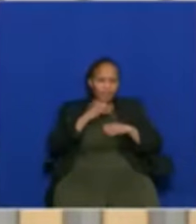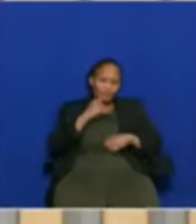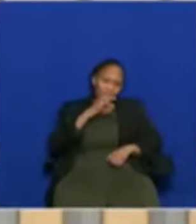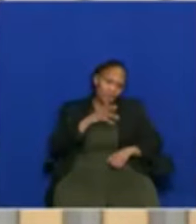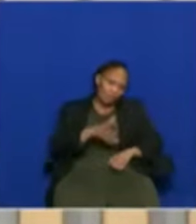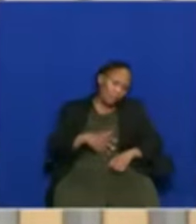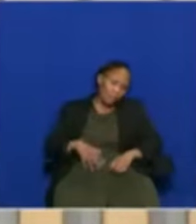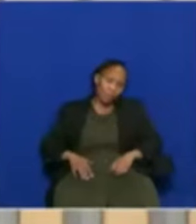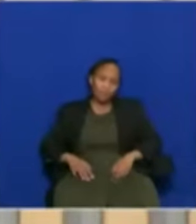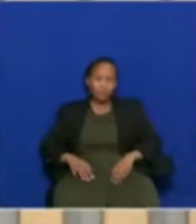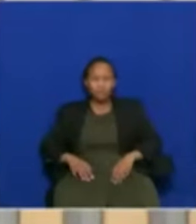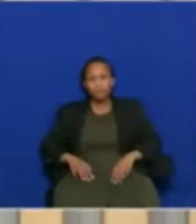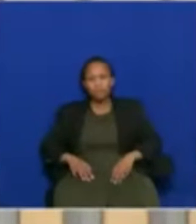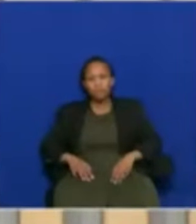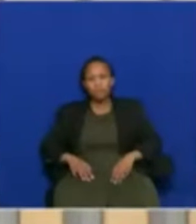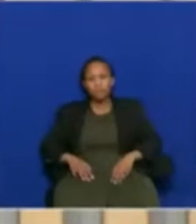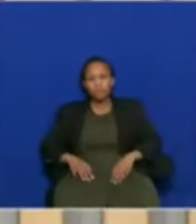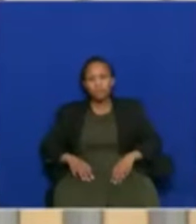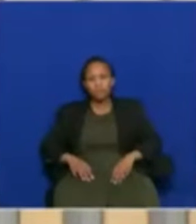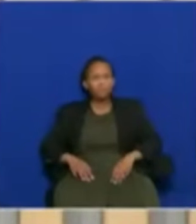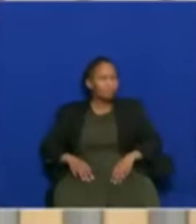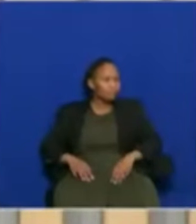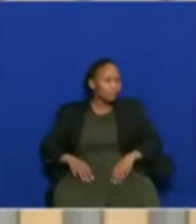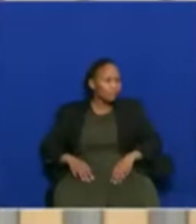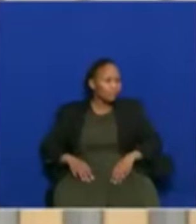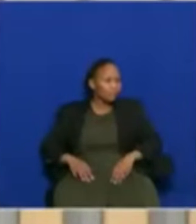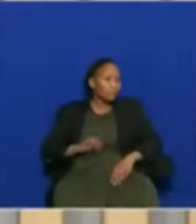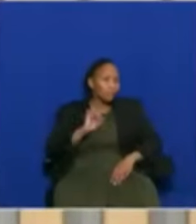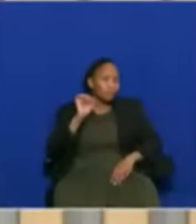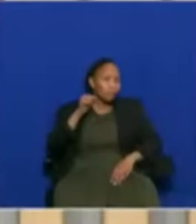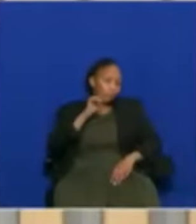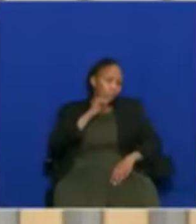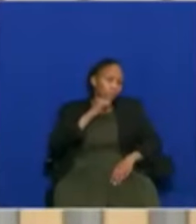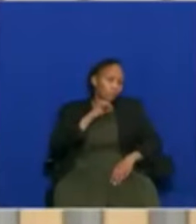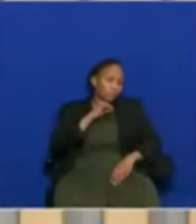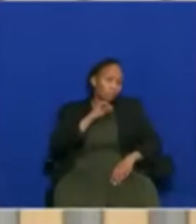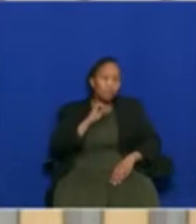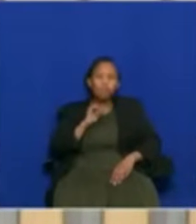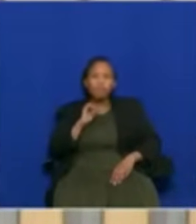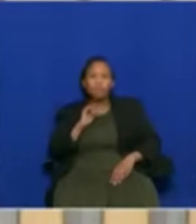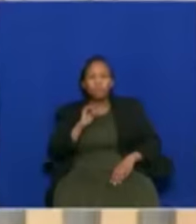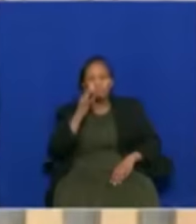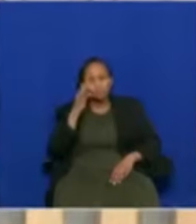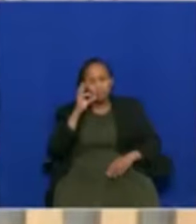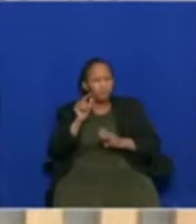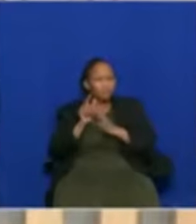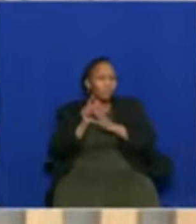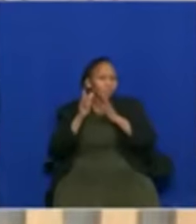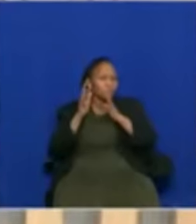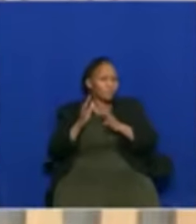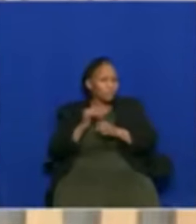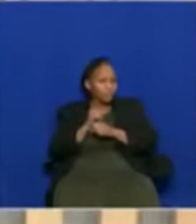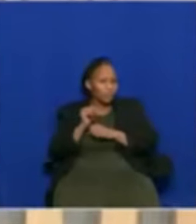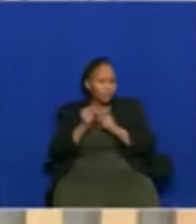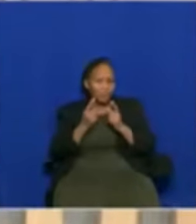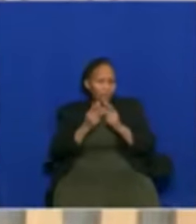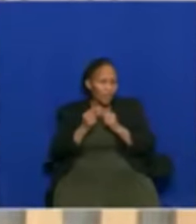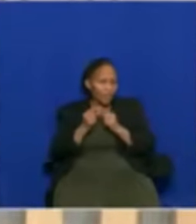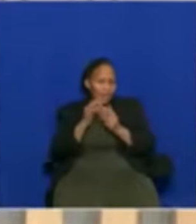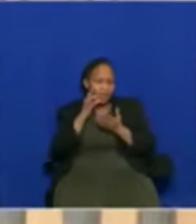prosecutor. Yes. The prosecutor never made such a request. And it concludes at